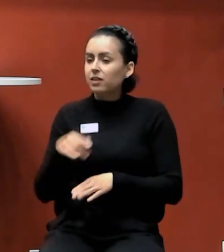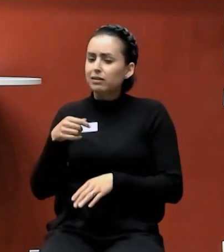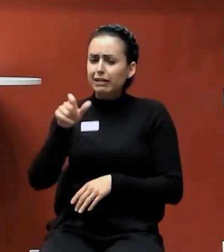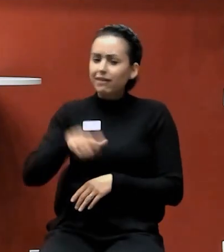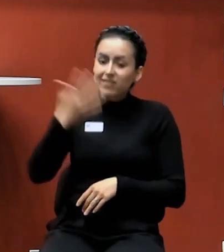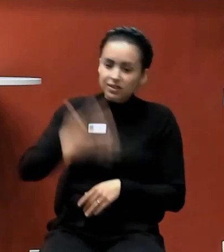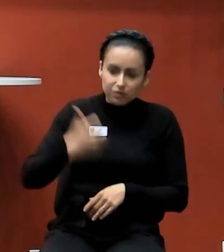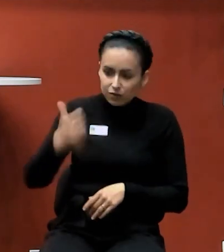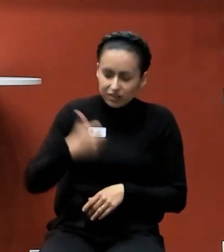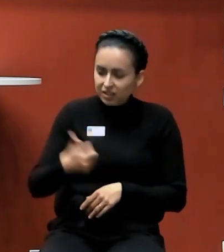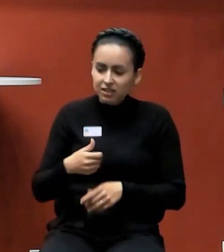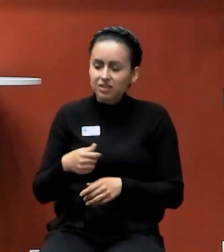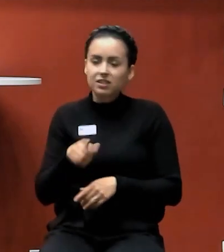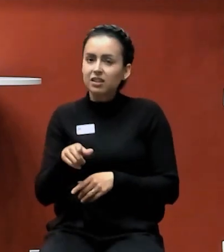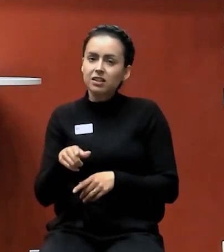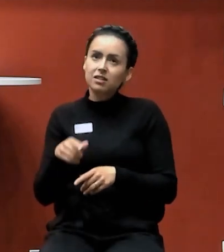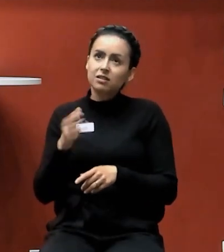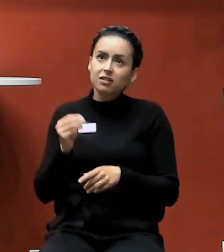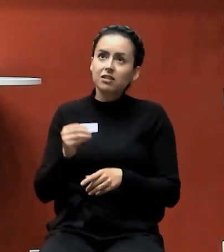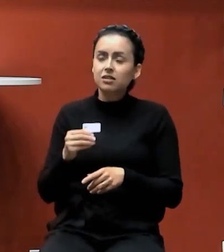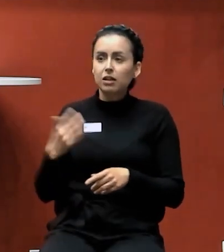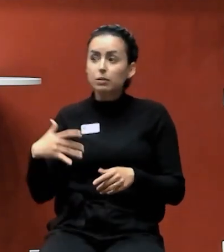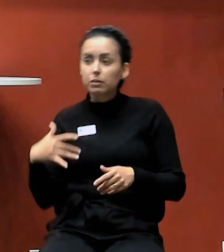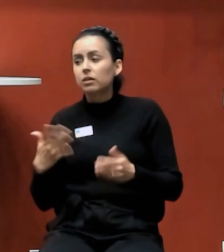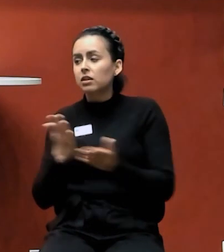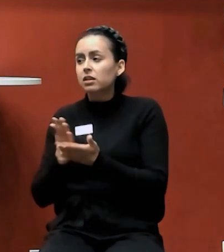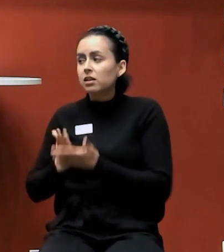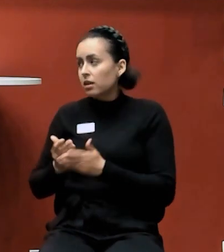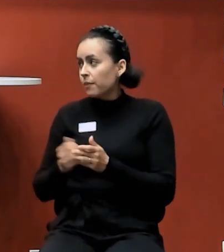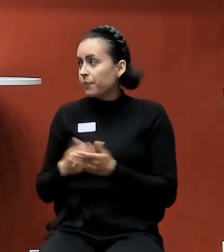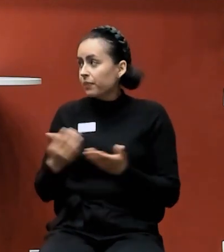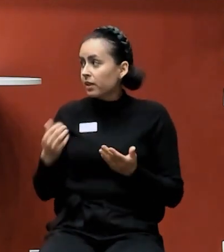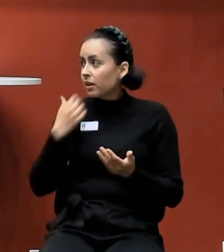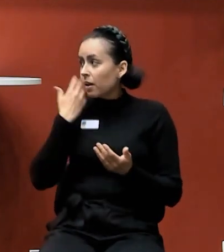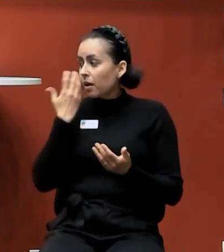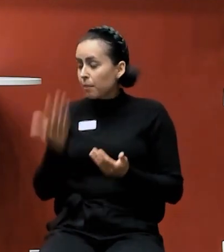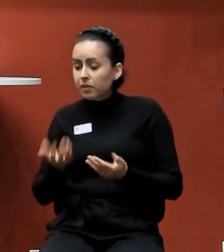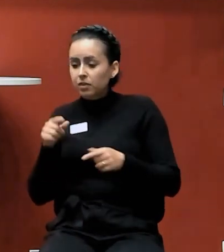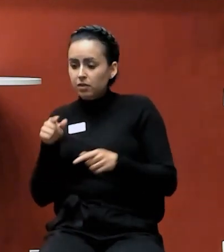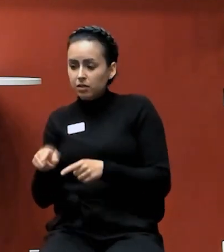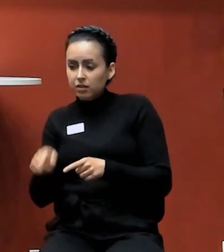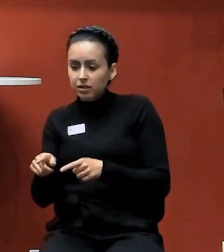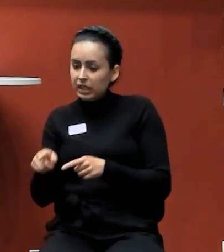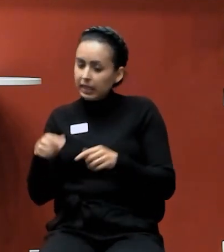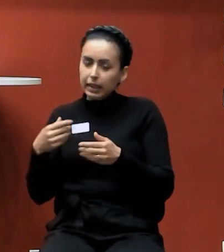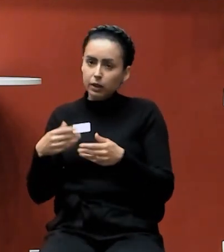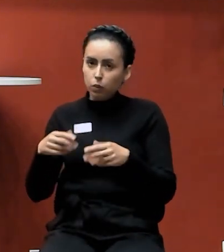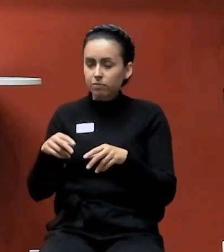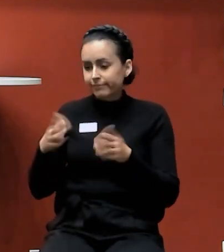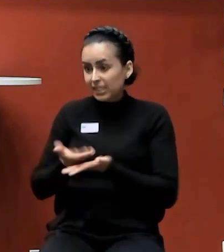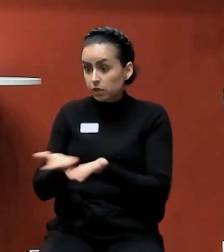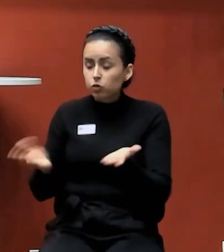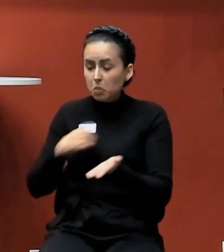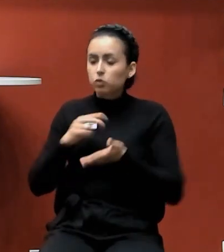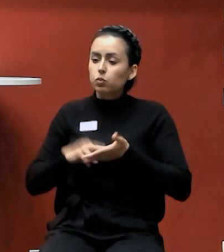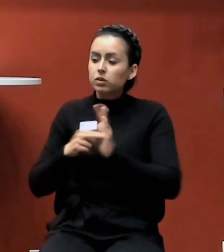beginning of touring the piece, I was like focusing on my artistry, what the piece is about. I didn't want to